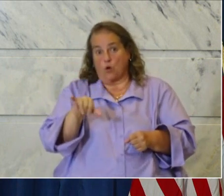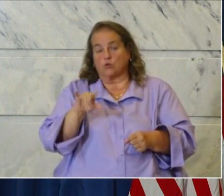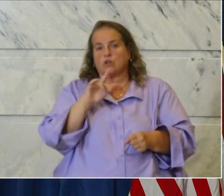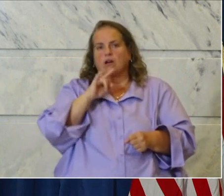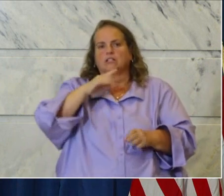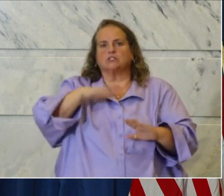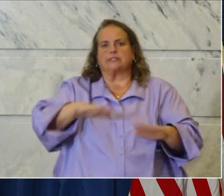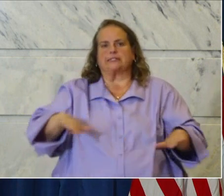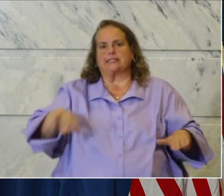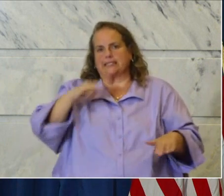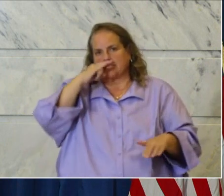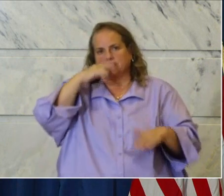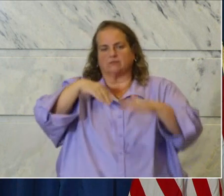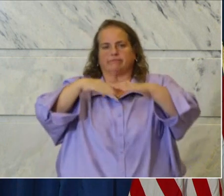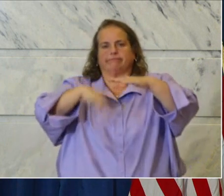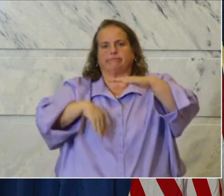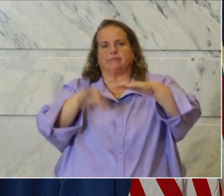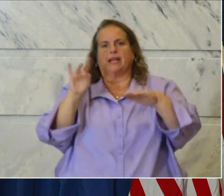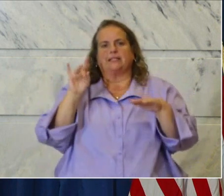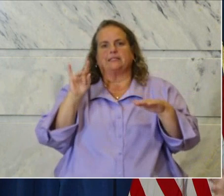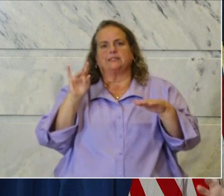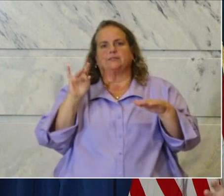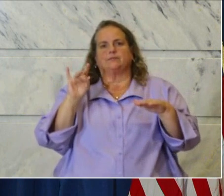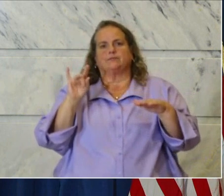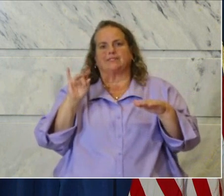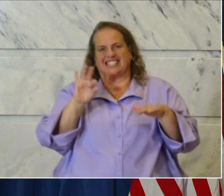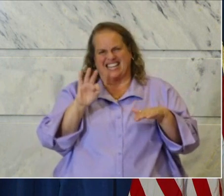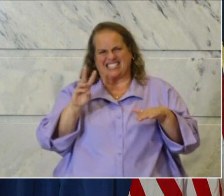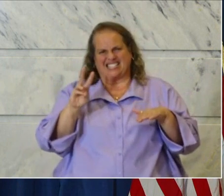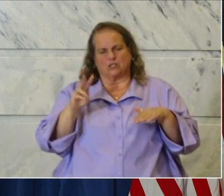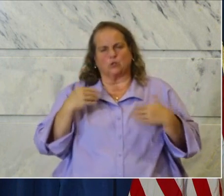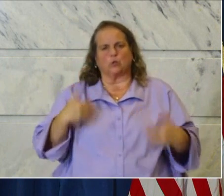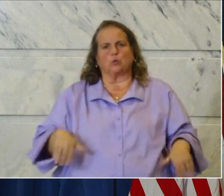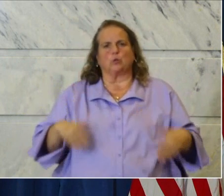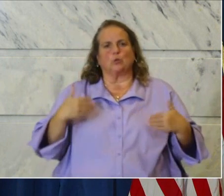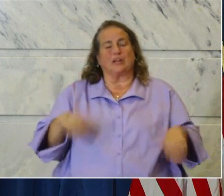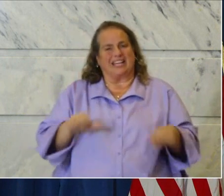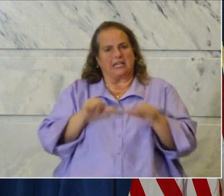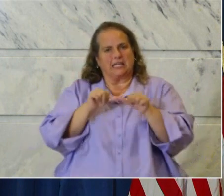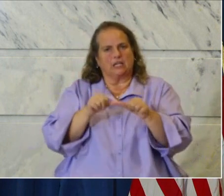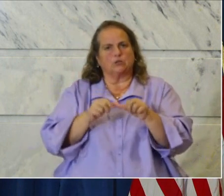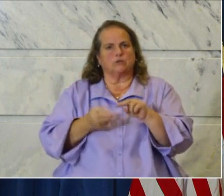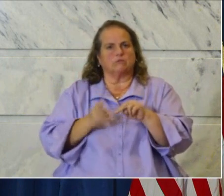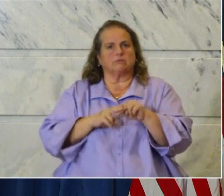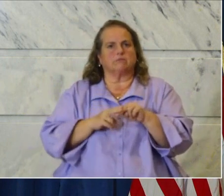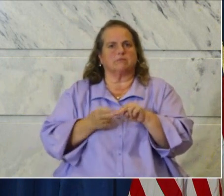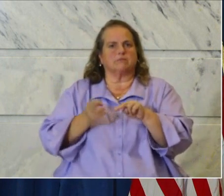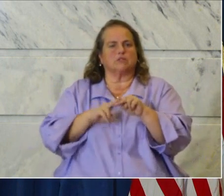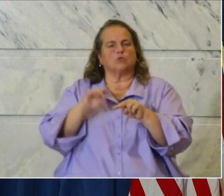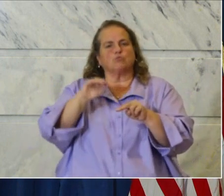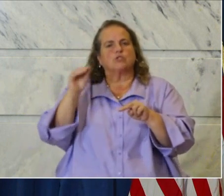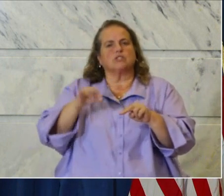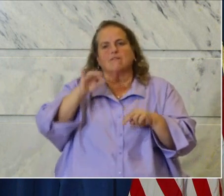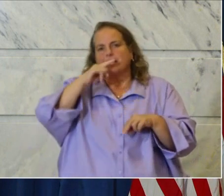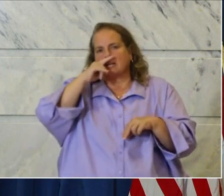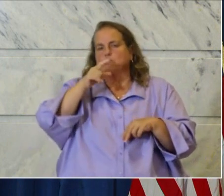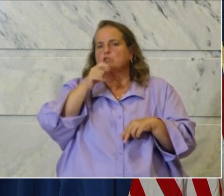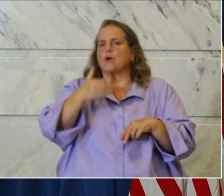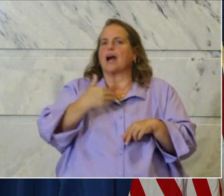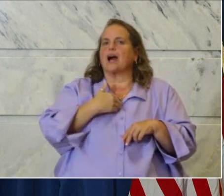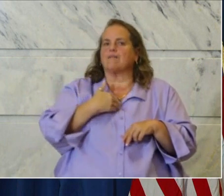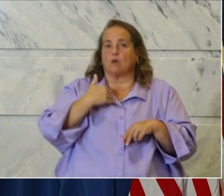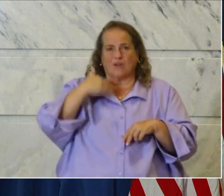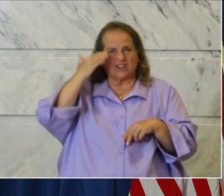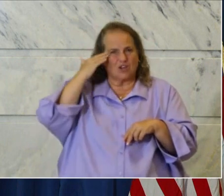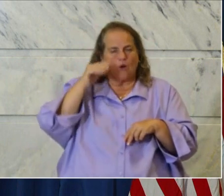are kids, 18 and under. This continues to grow, the percentage of kids testing positive, and we know not as many